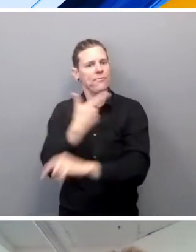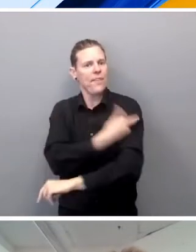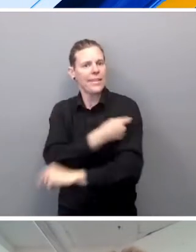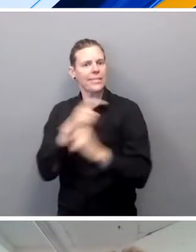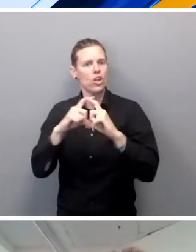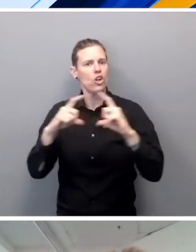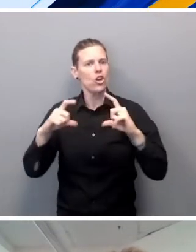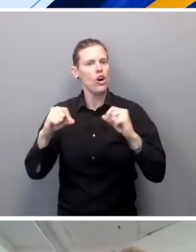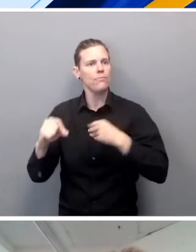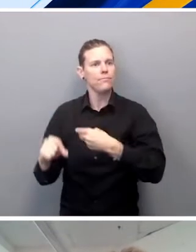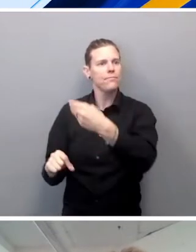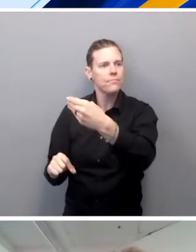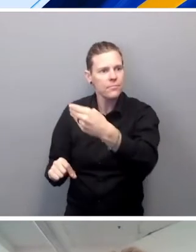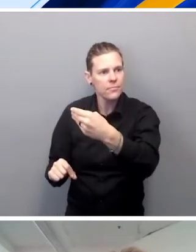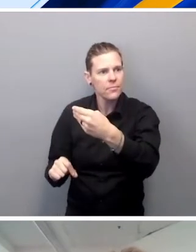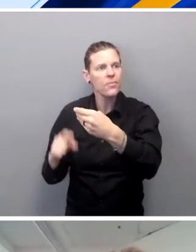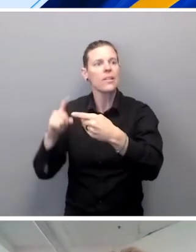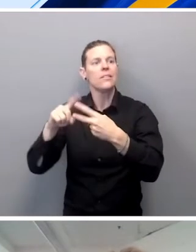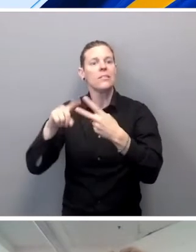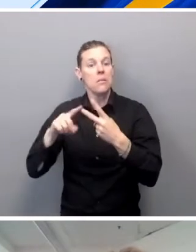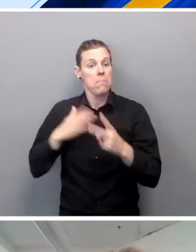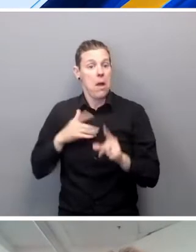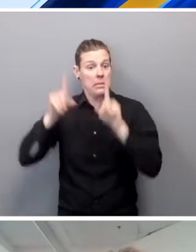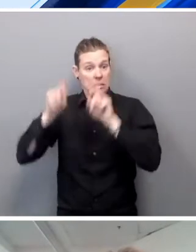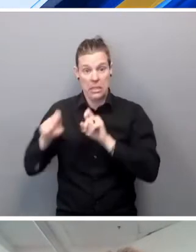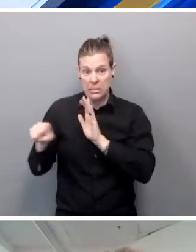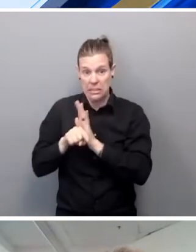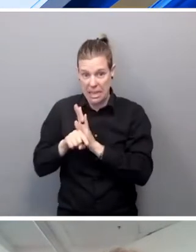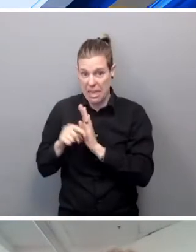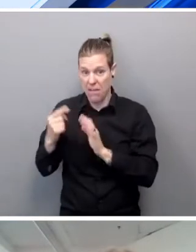within the past couple days. And so that is